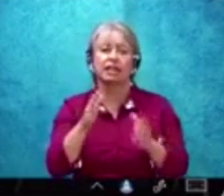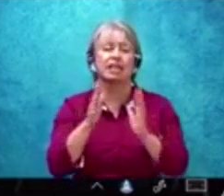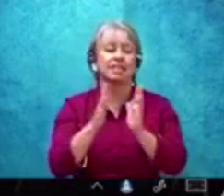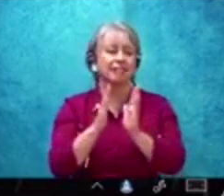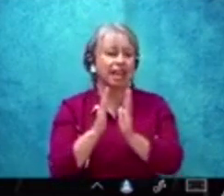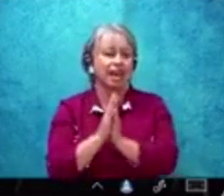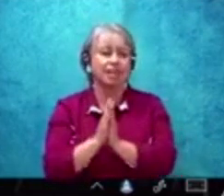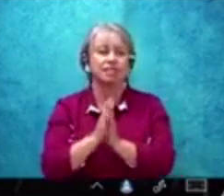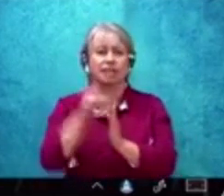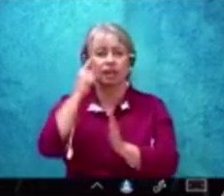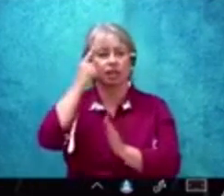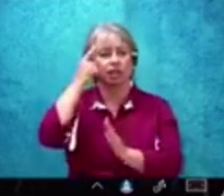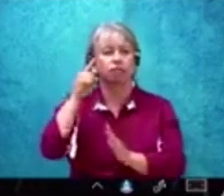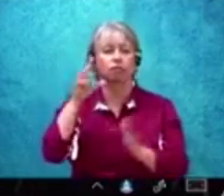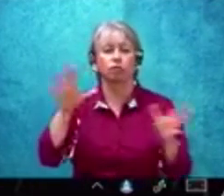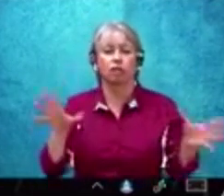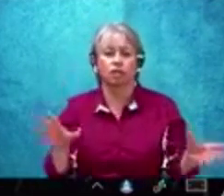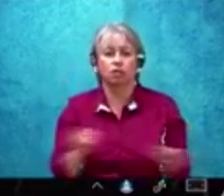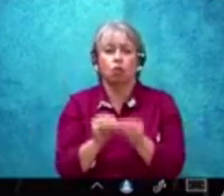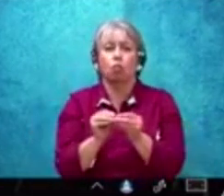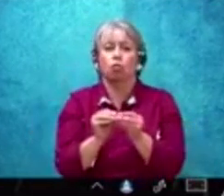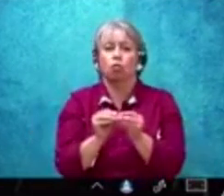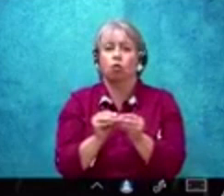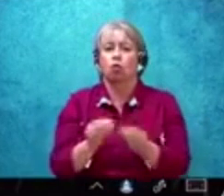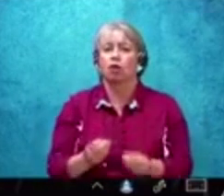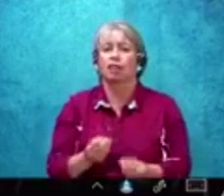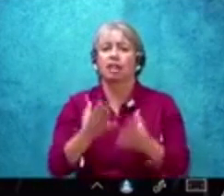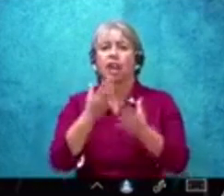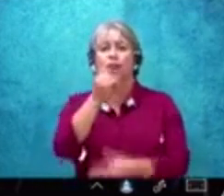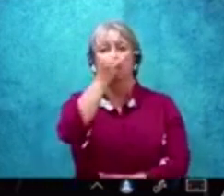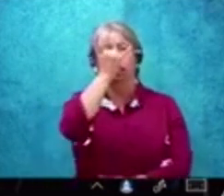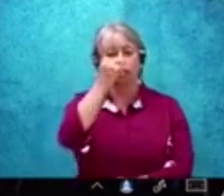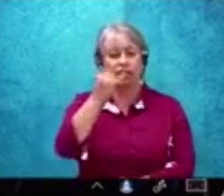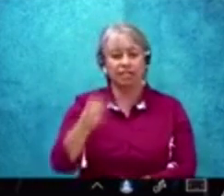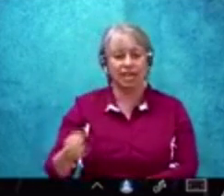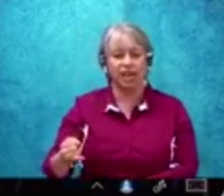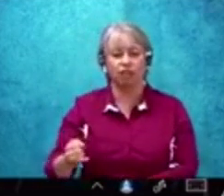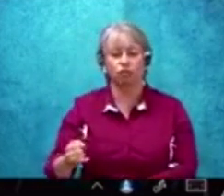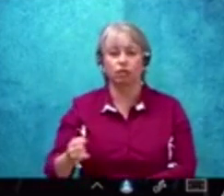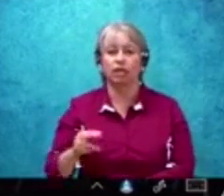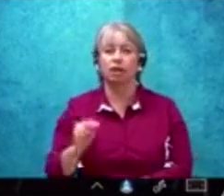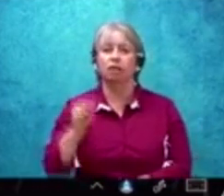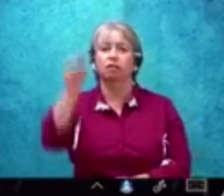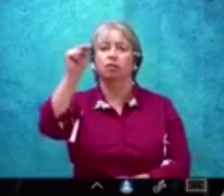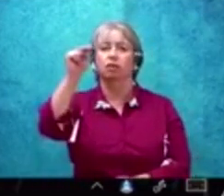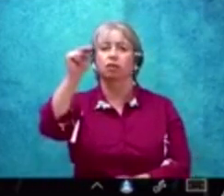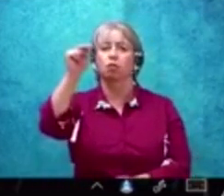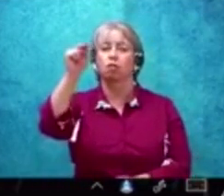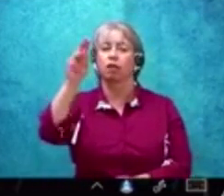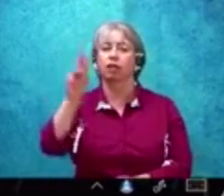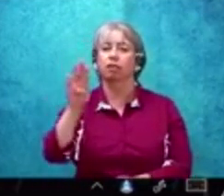also need to find how much diagonally. So here we go. Due north would be 48 feet.